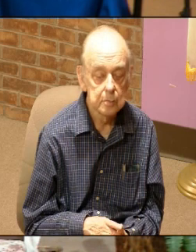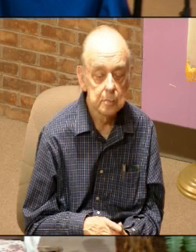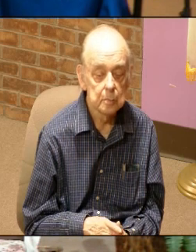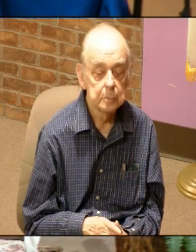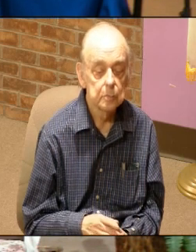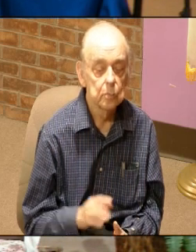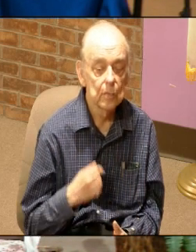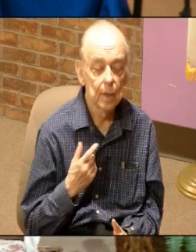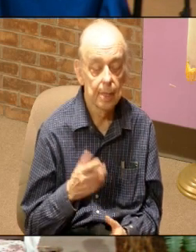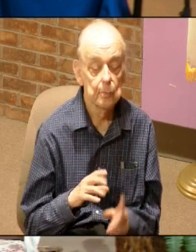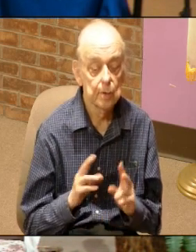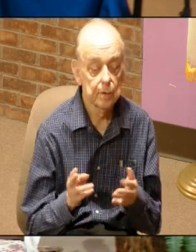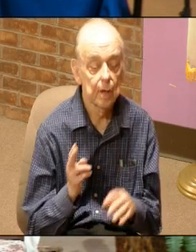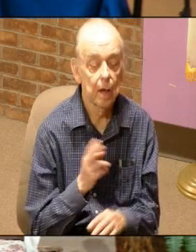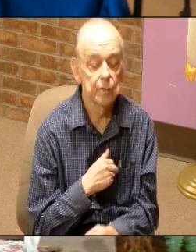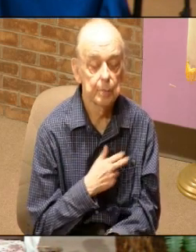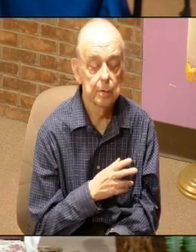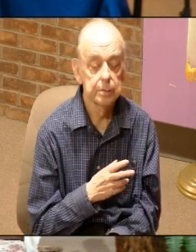well they did and